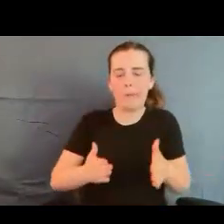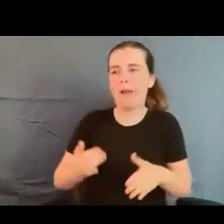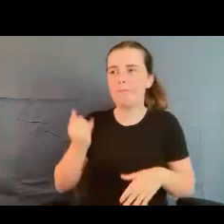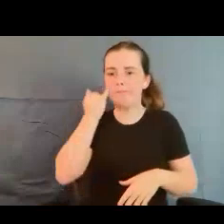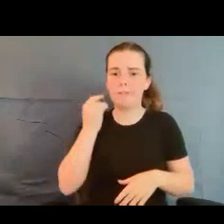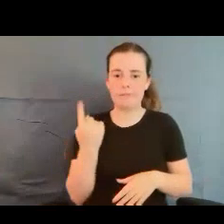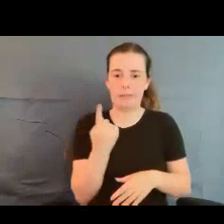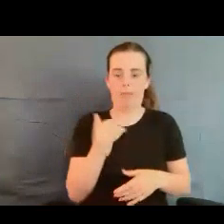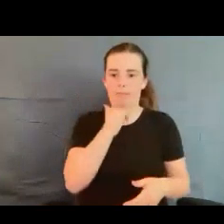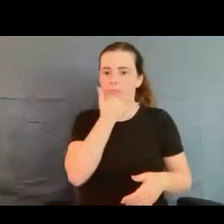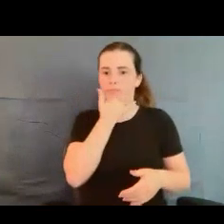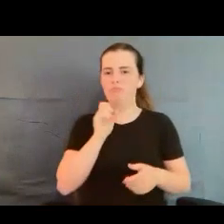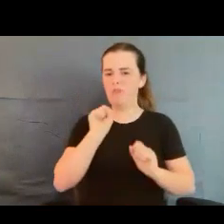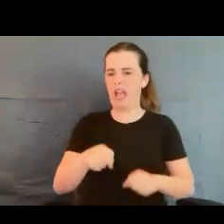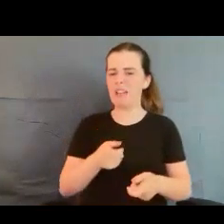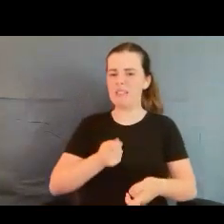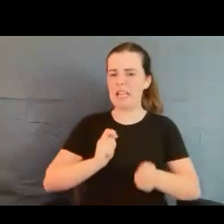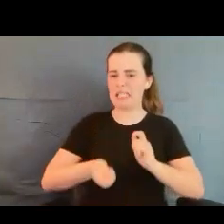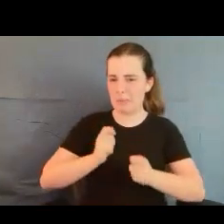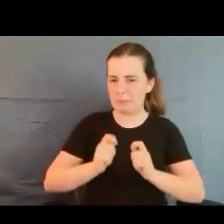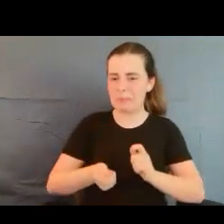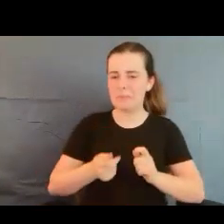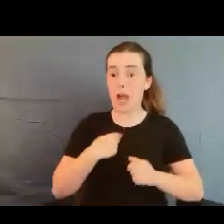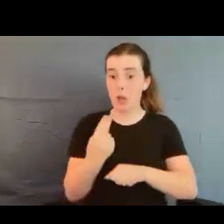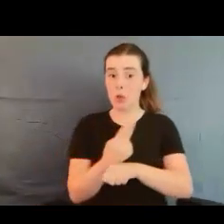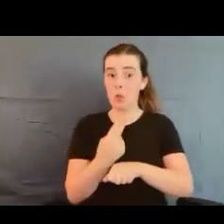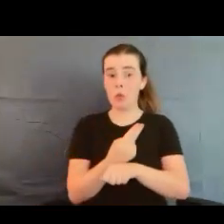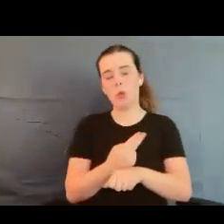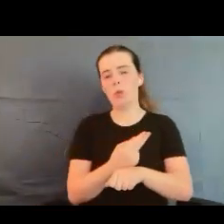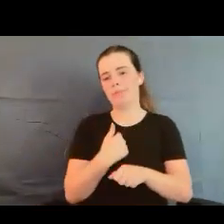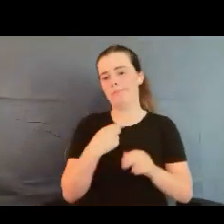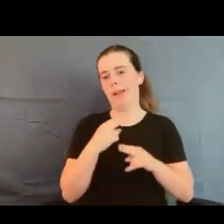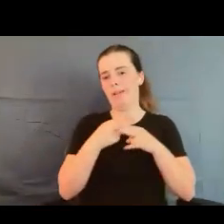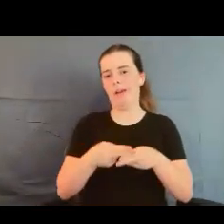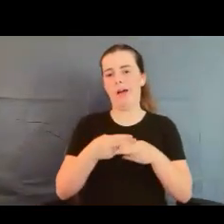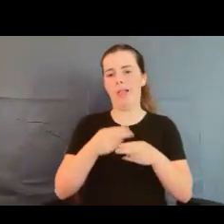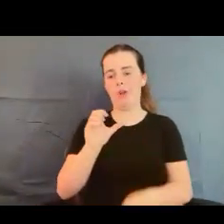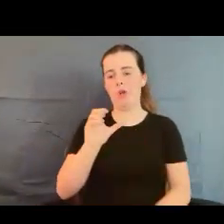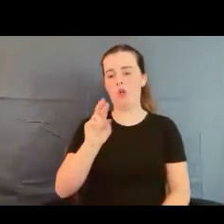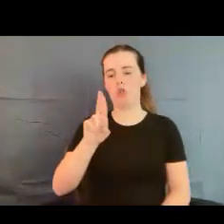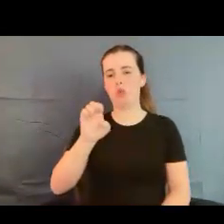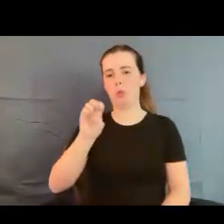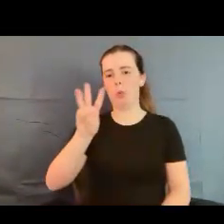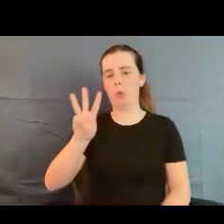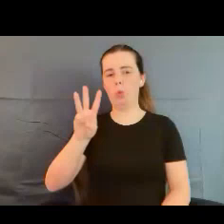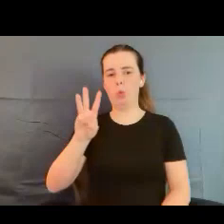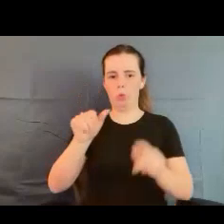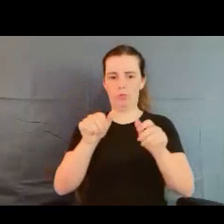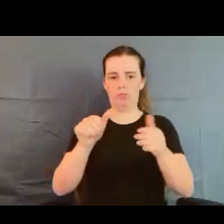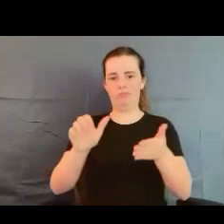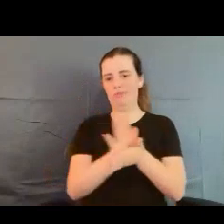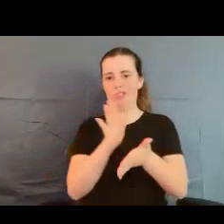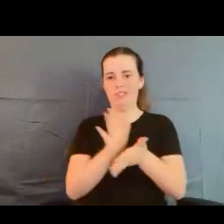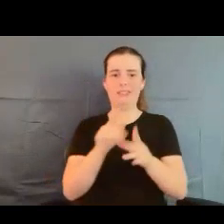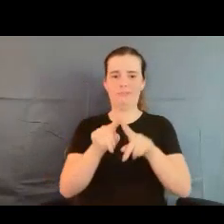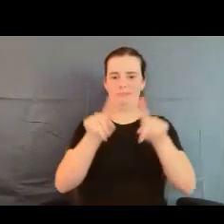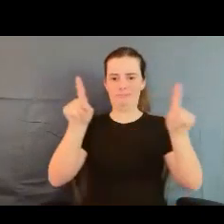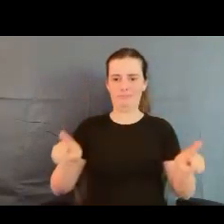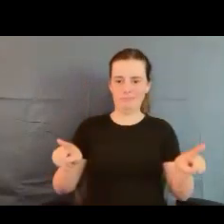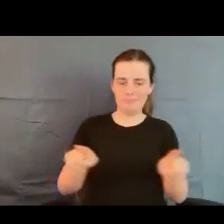going wrong. So I use what I call a crew sheet. I've used this for races everywhere from 50Ks up to over